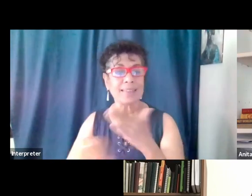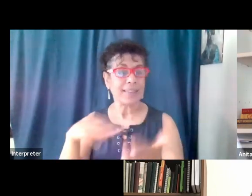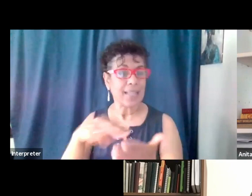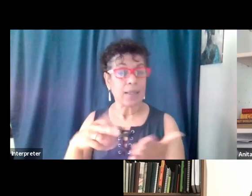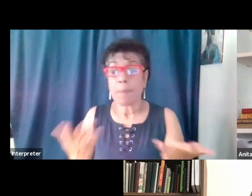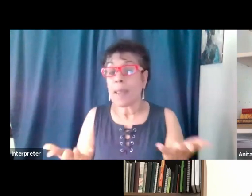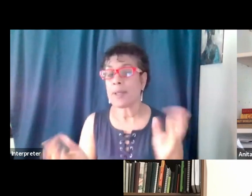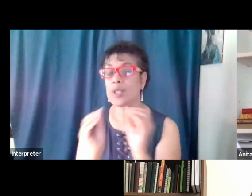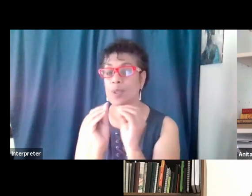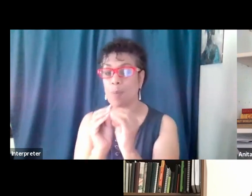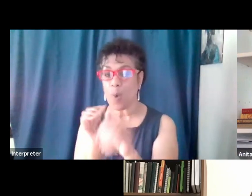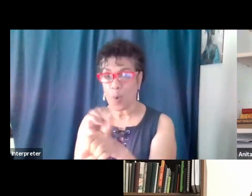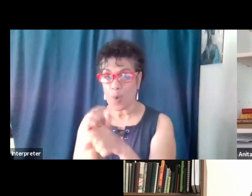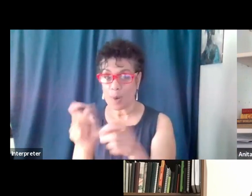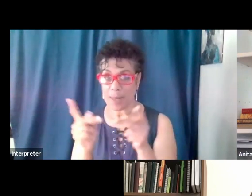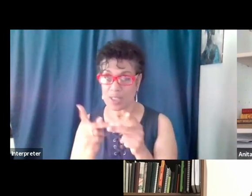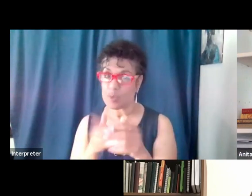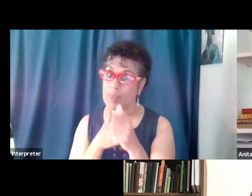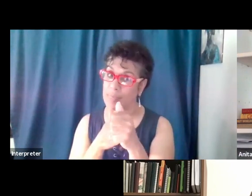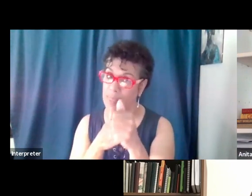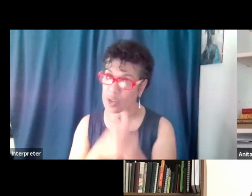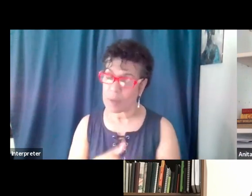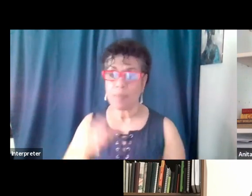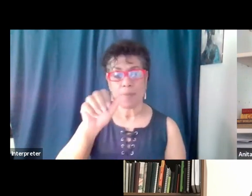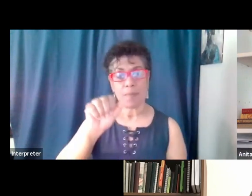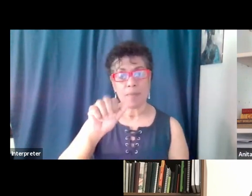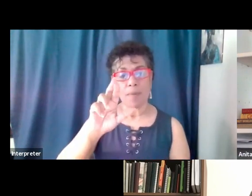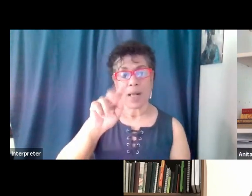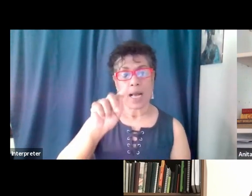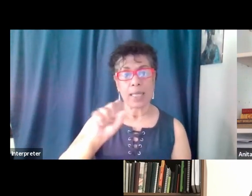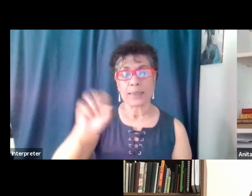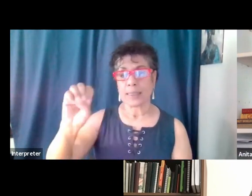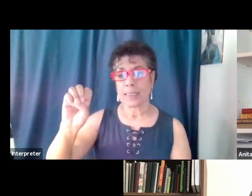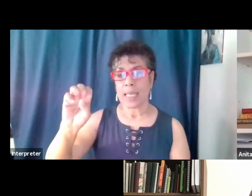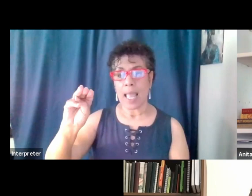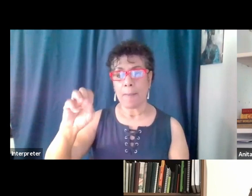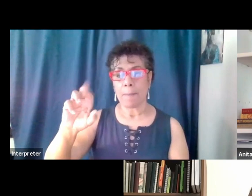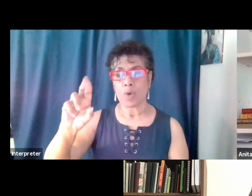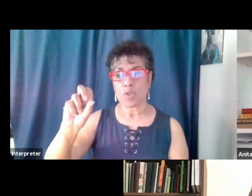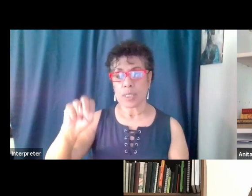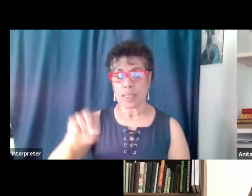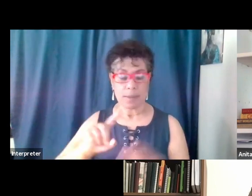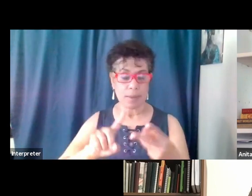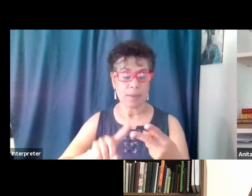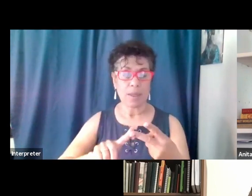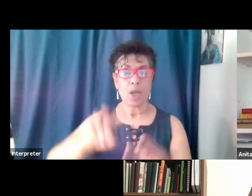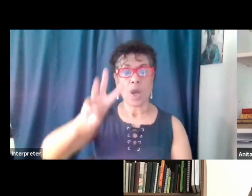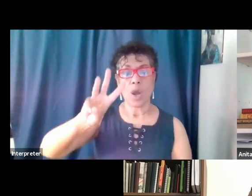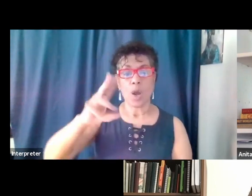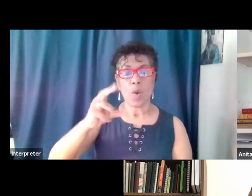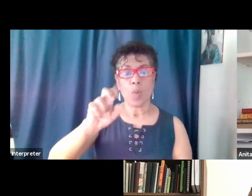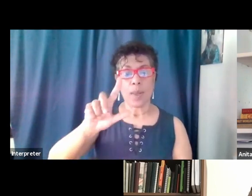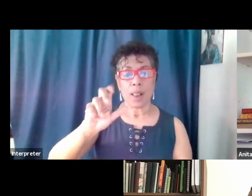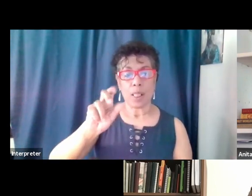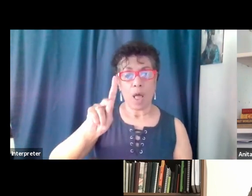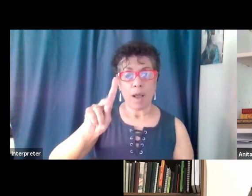where we have incredible leadership. Arts Emerson and Wheelock Family Theater. Two more amazing stories